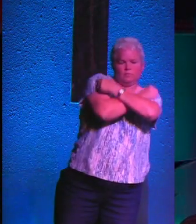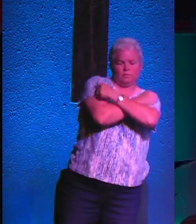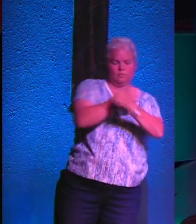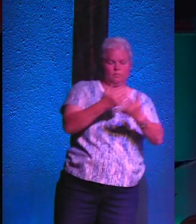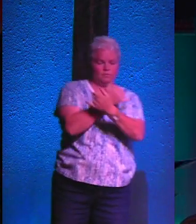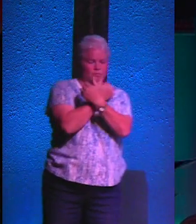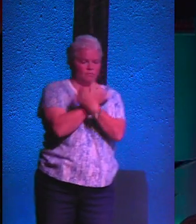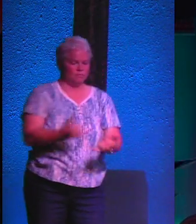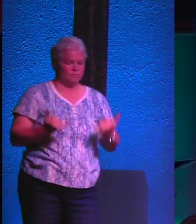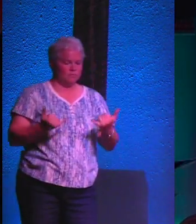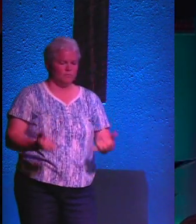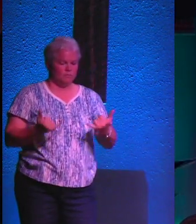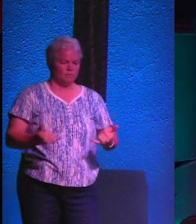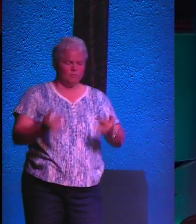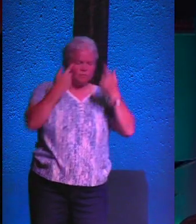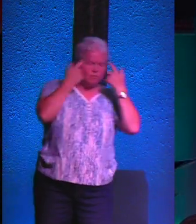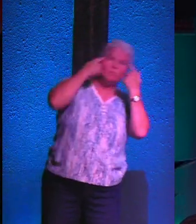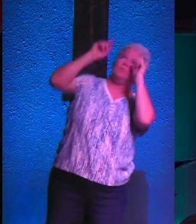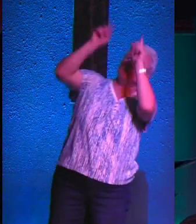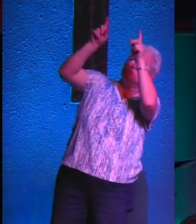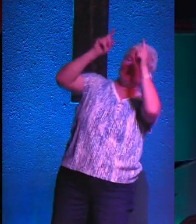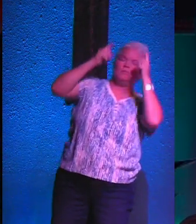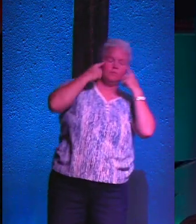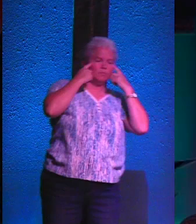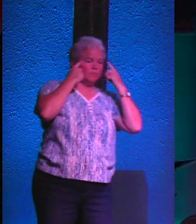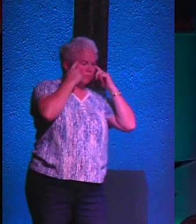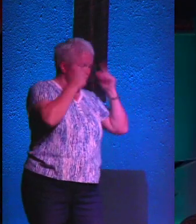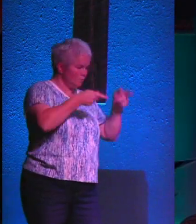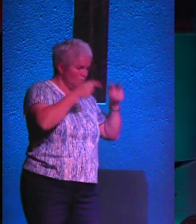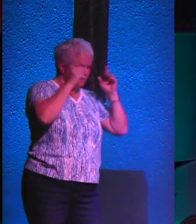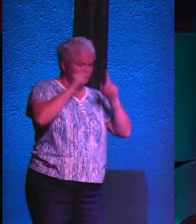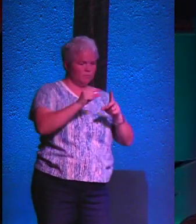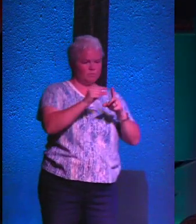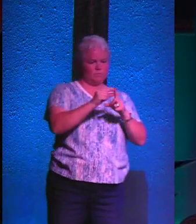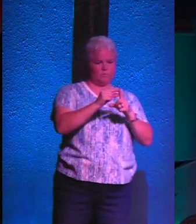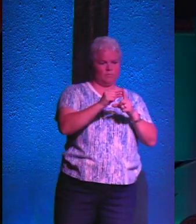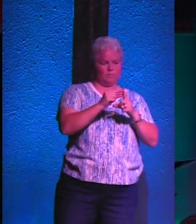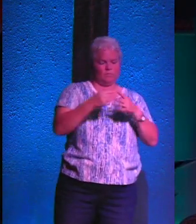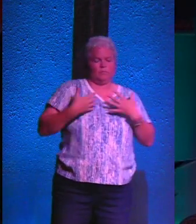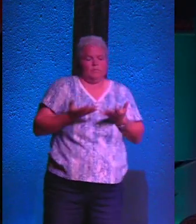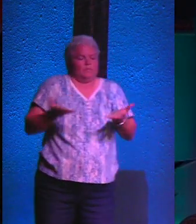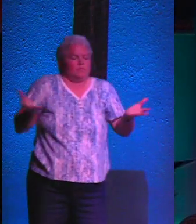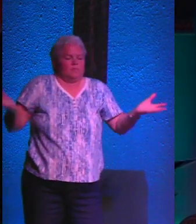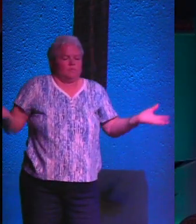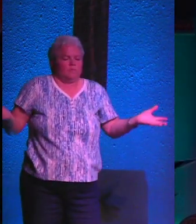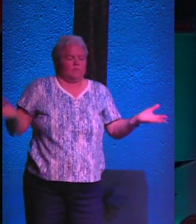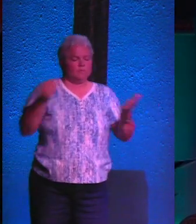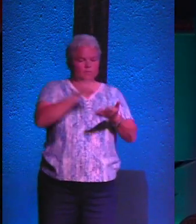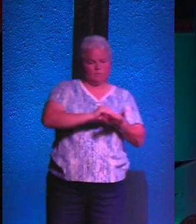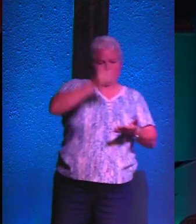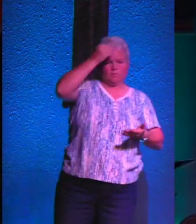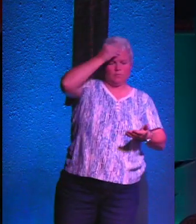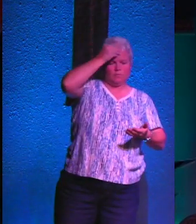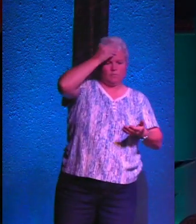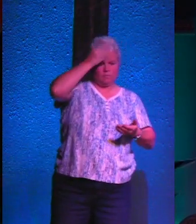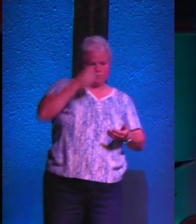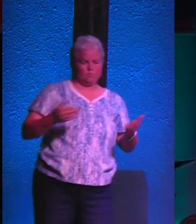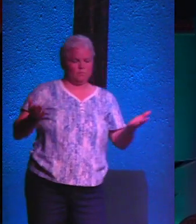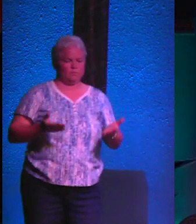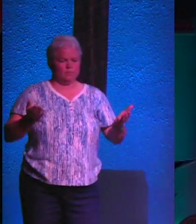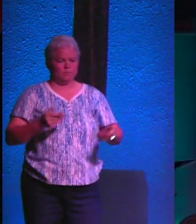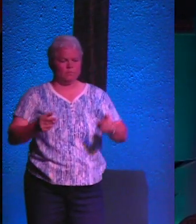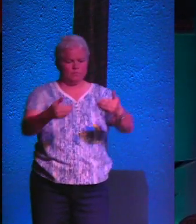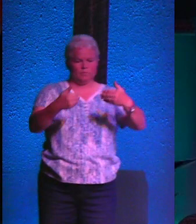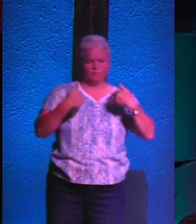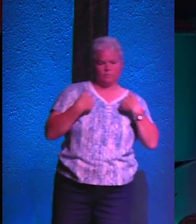one another and turn our eyes toward your word and open ourselves up so we can learn whatever you have for us to